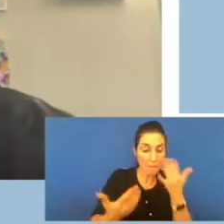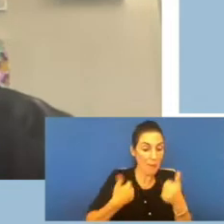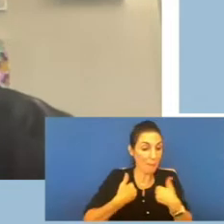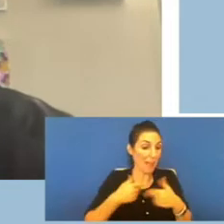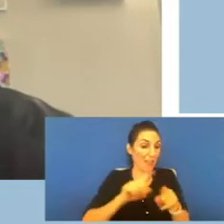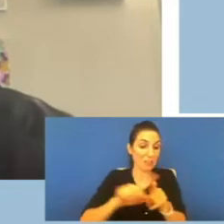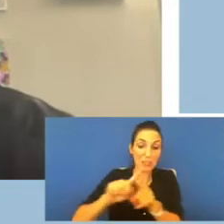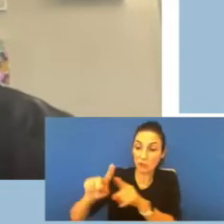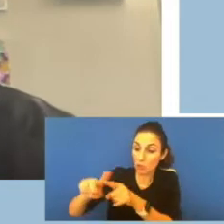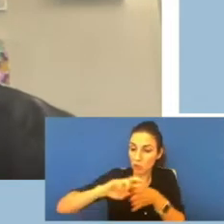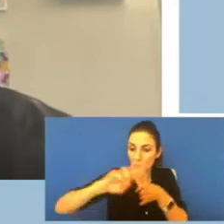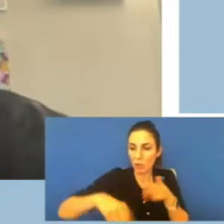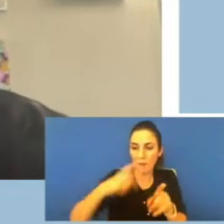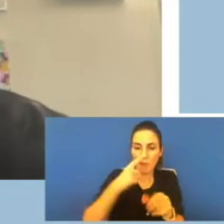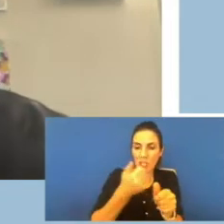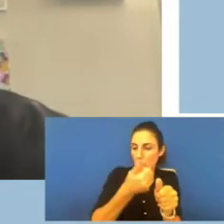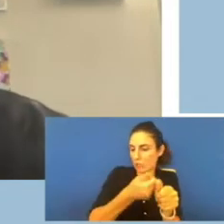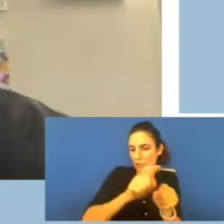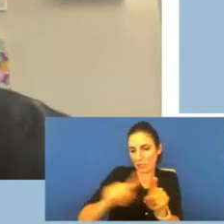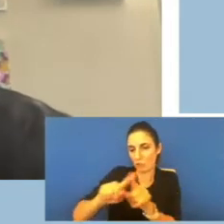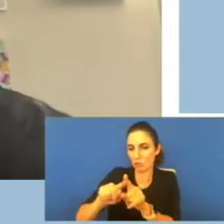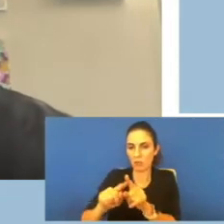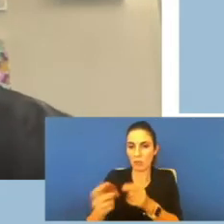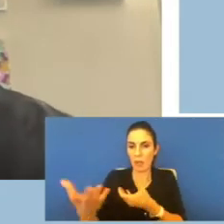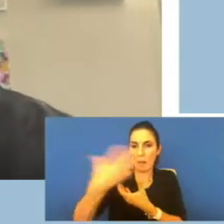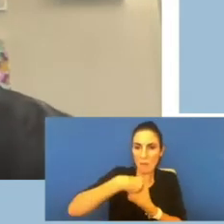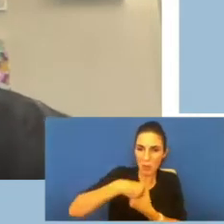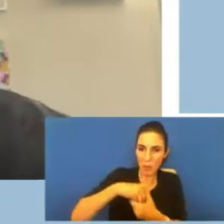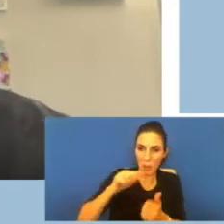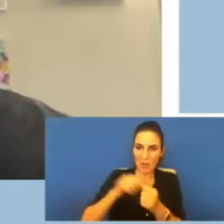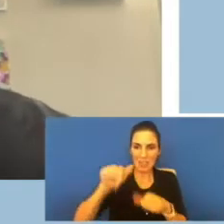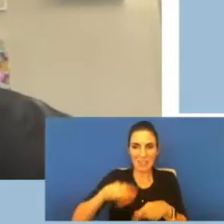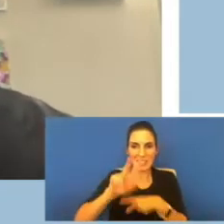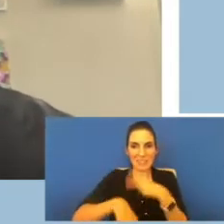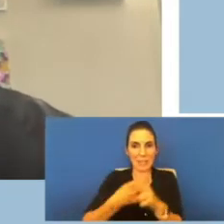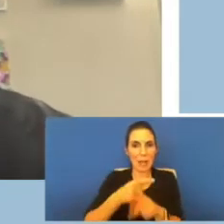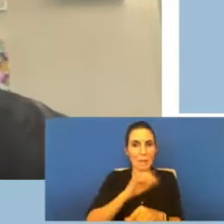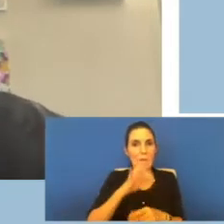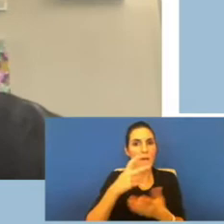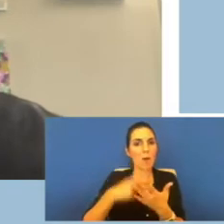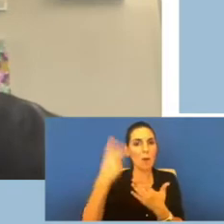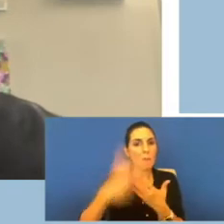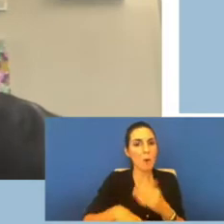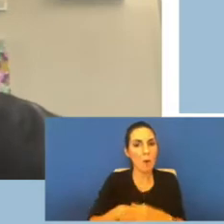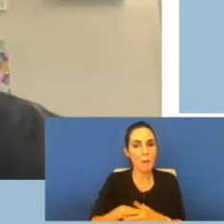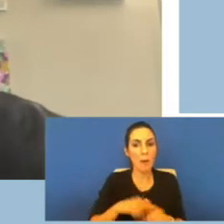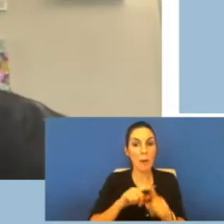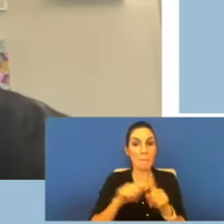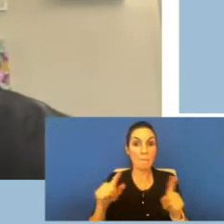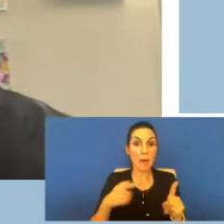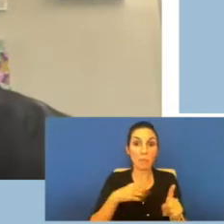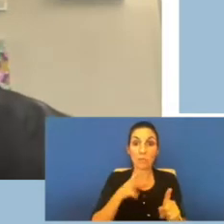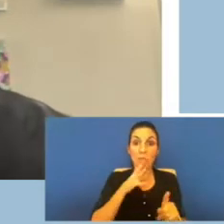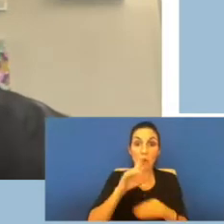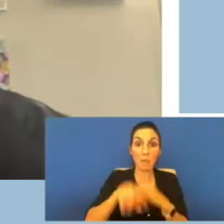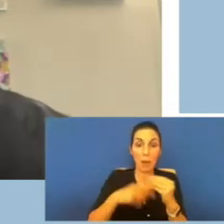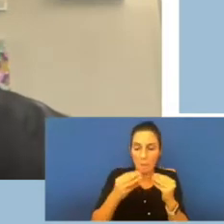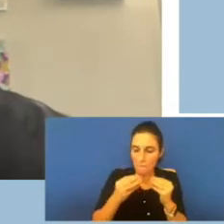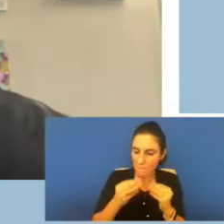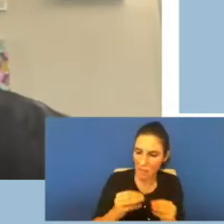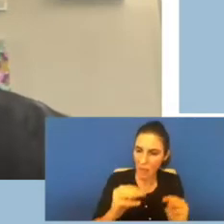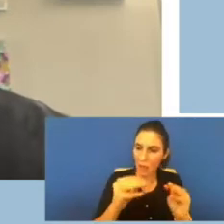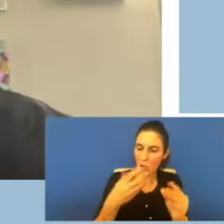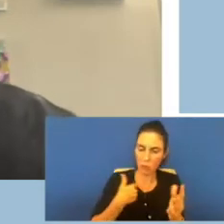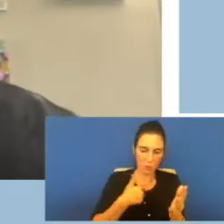participants, especially within these types of programming. But ultimately, when it comes down to methodology, recognizing that